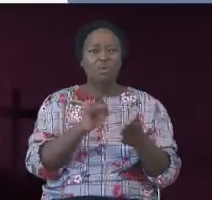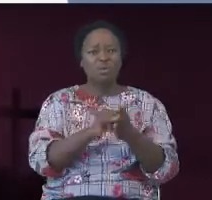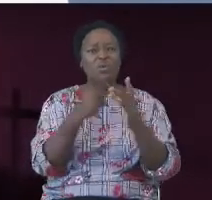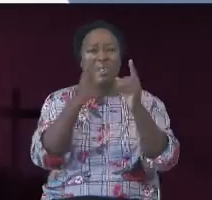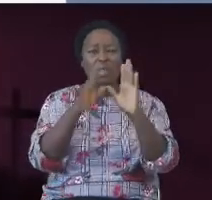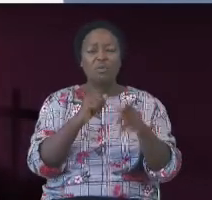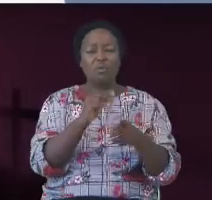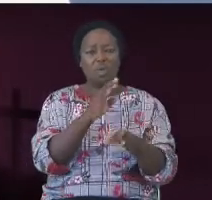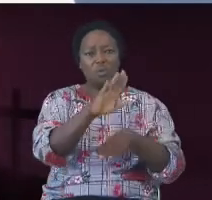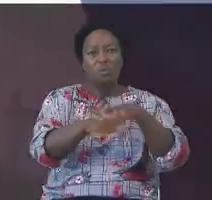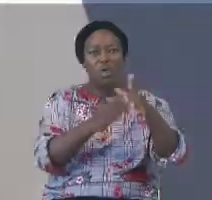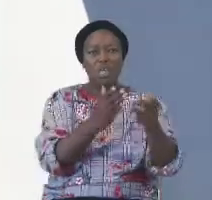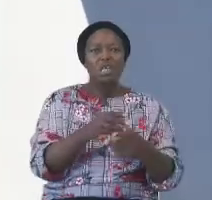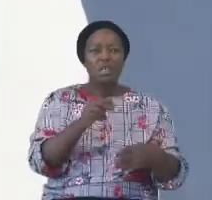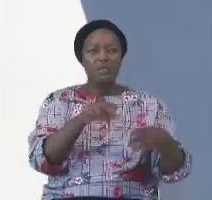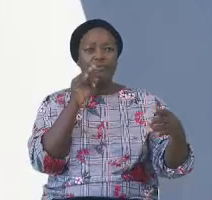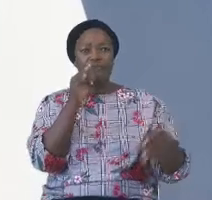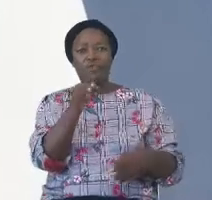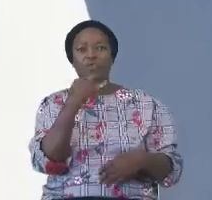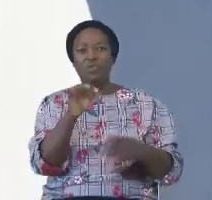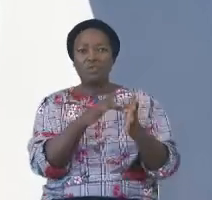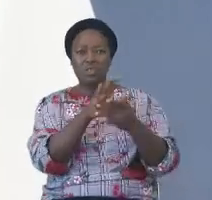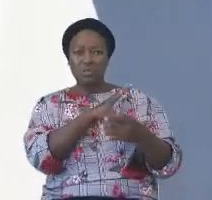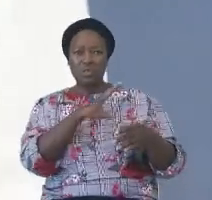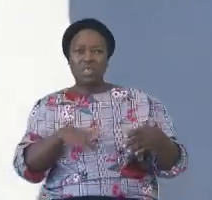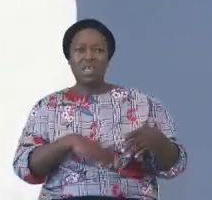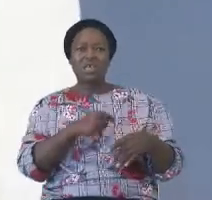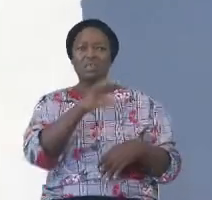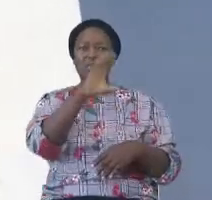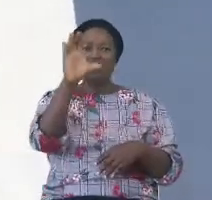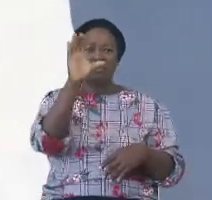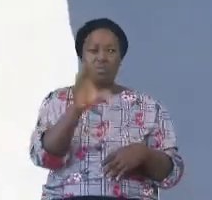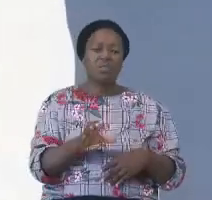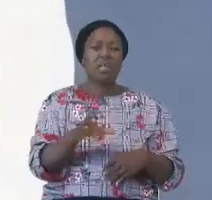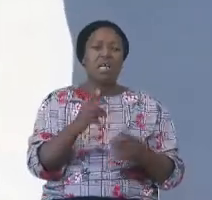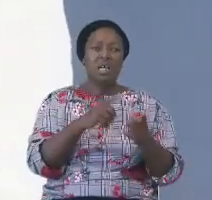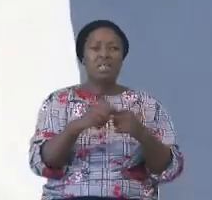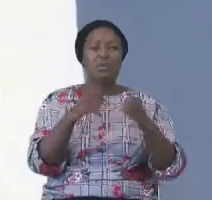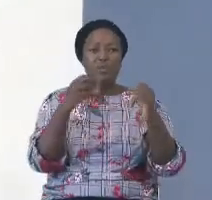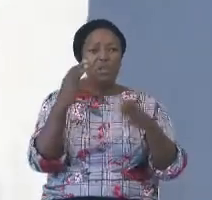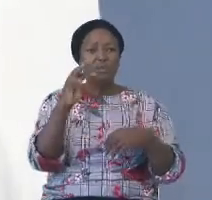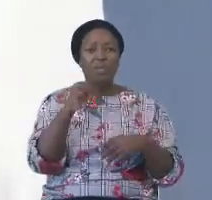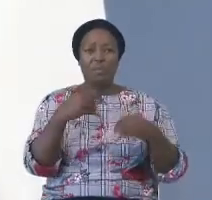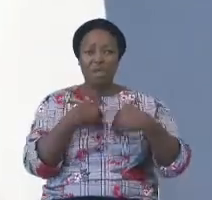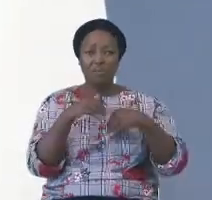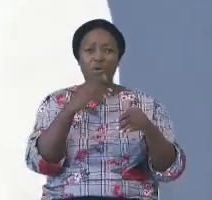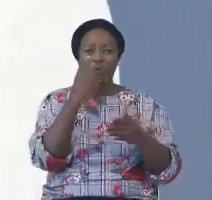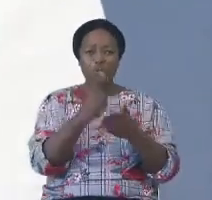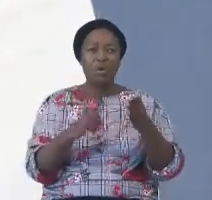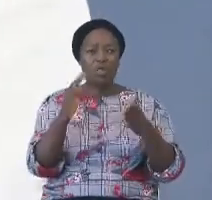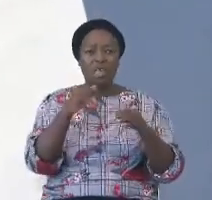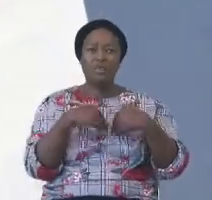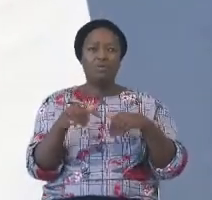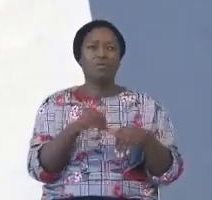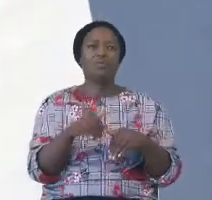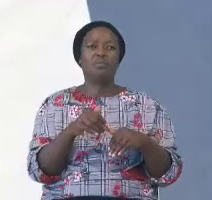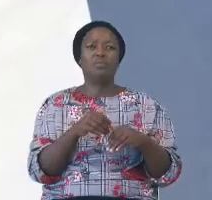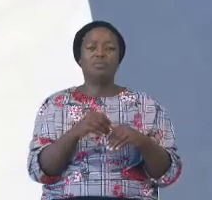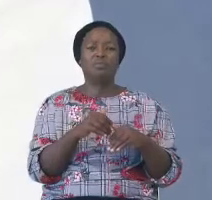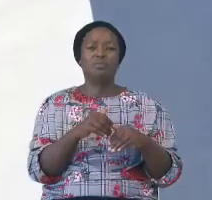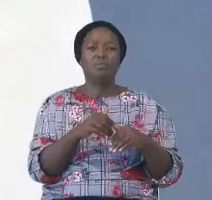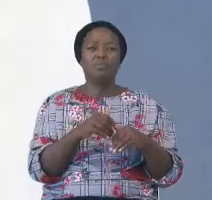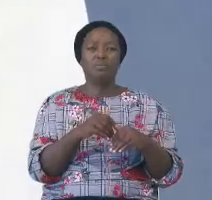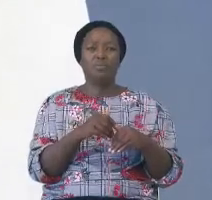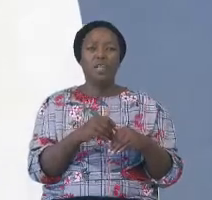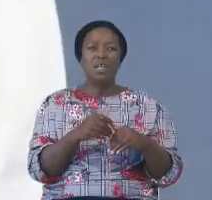passing in front of the cross of christ and many of those sinners after they've done what they